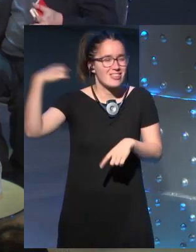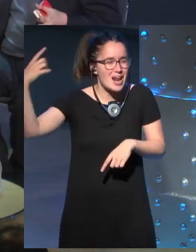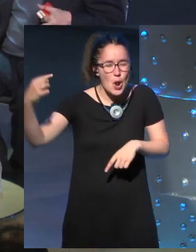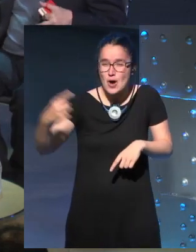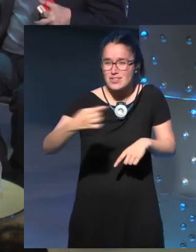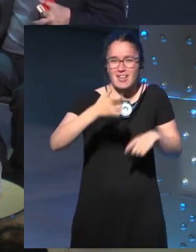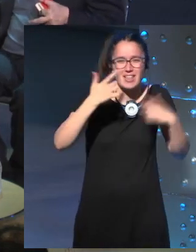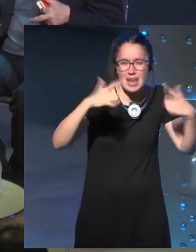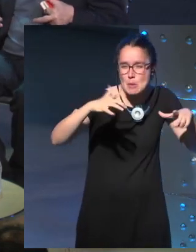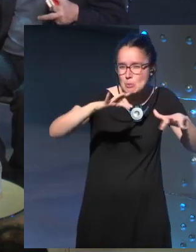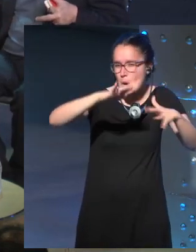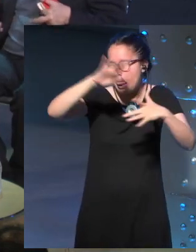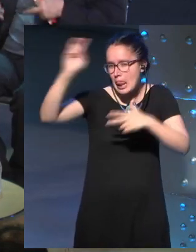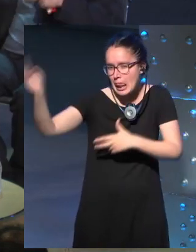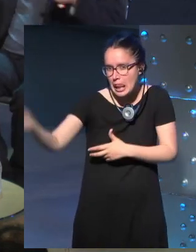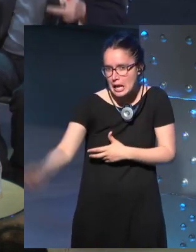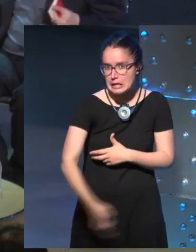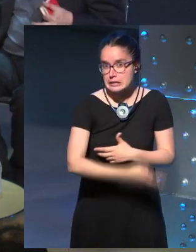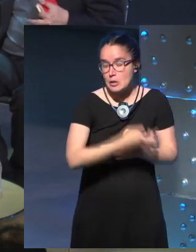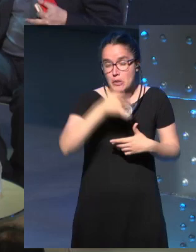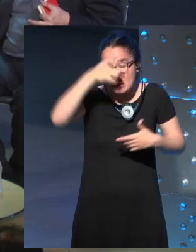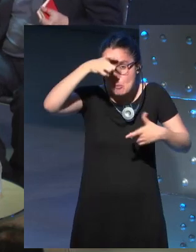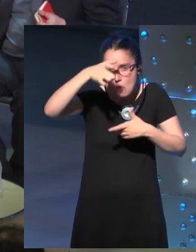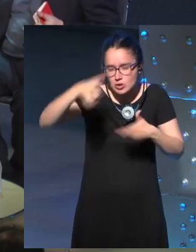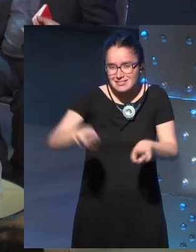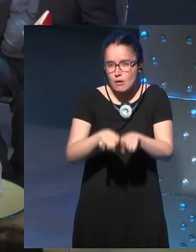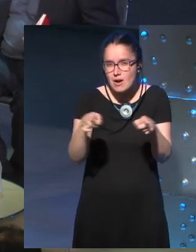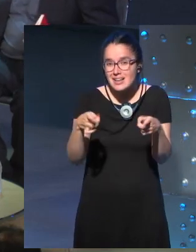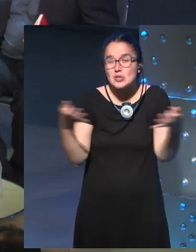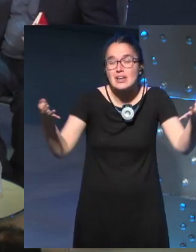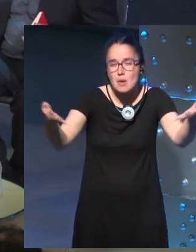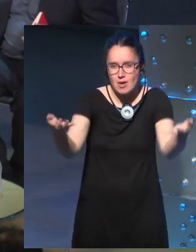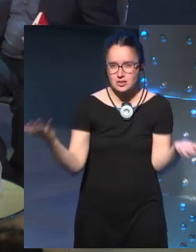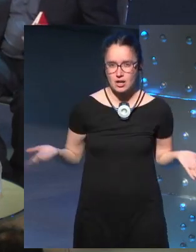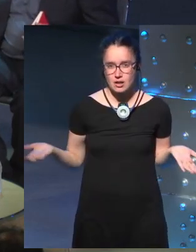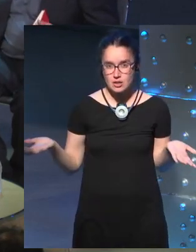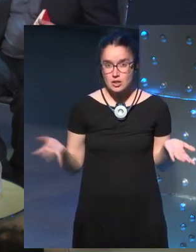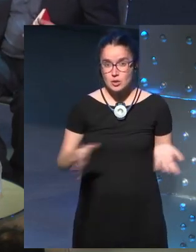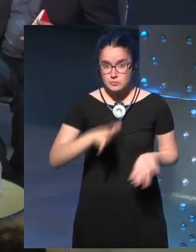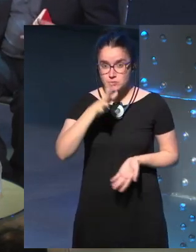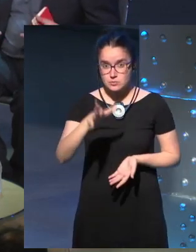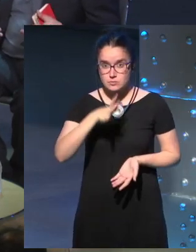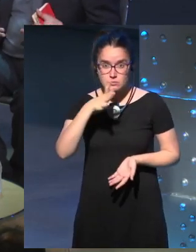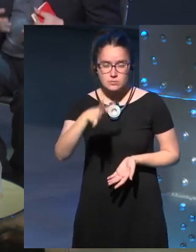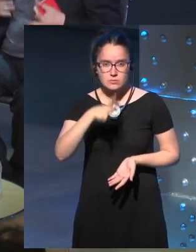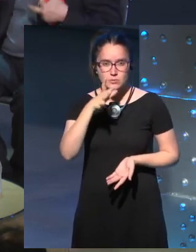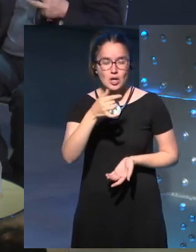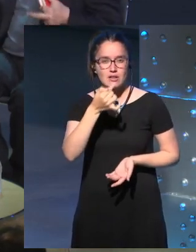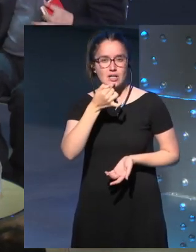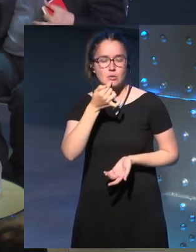Brighton, Dortmund, that is not a capital city. What's going to happen with